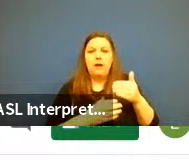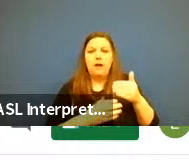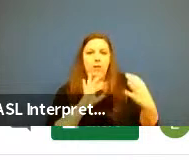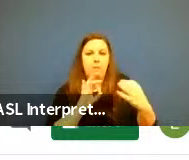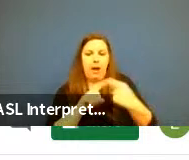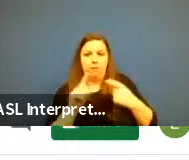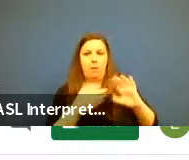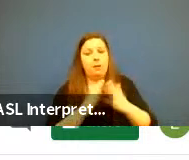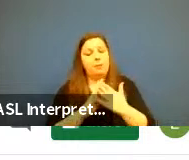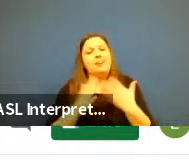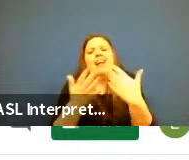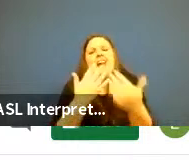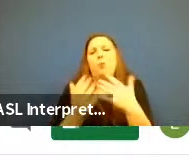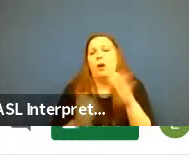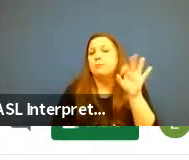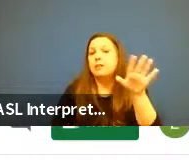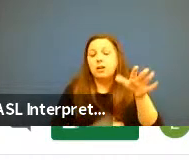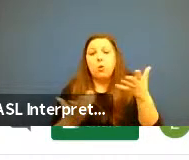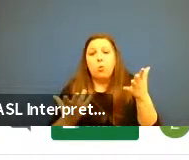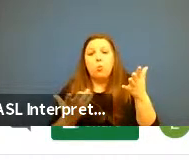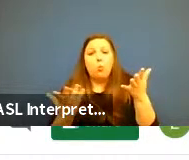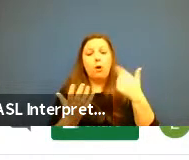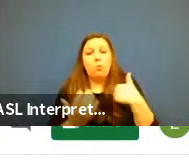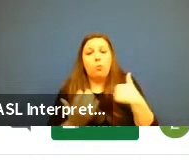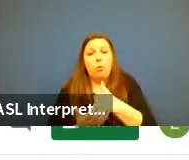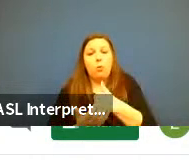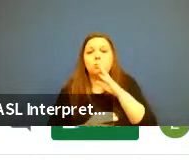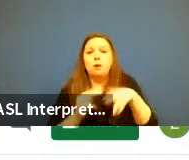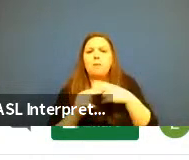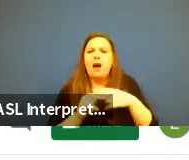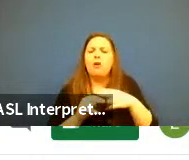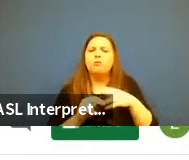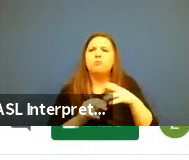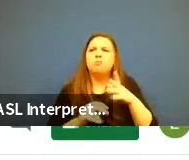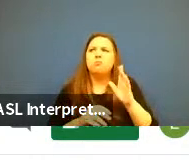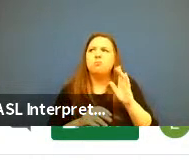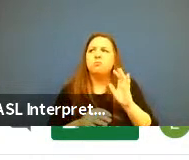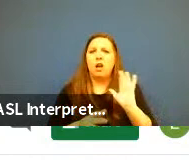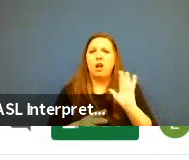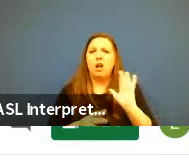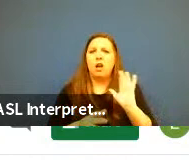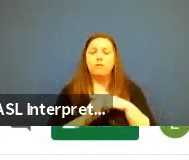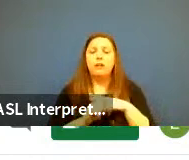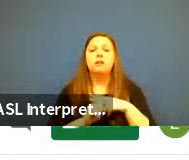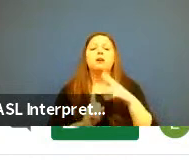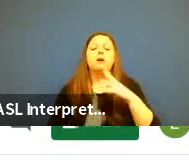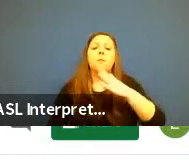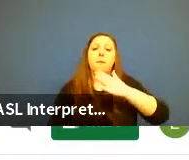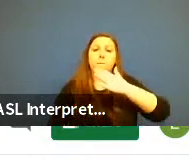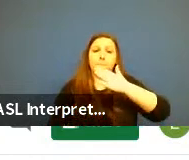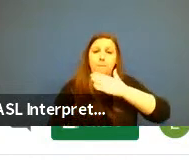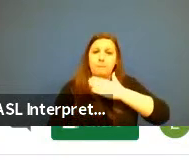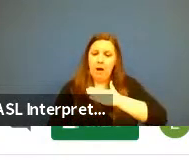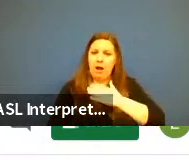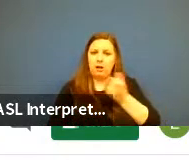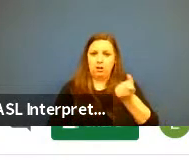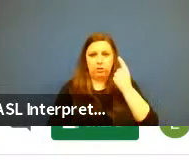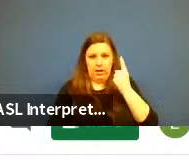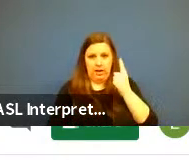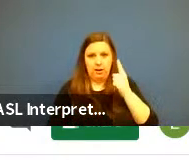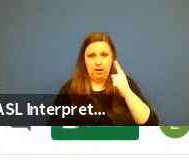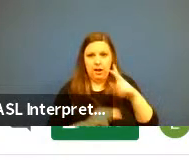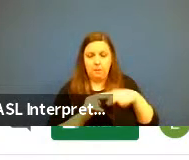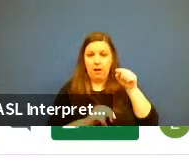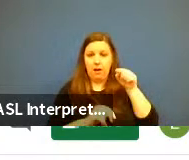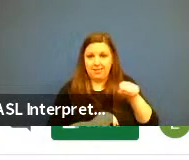And so anyway, what we're talking about, I think, is also relevant, but I just wanted to say that my reading is very different about this directive. That